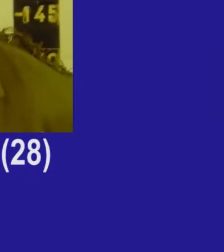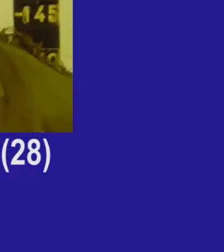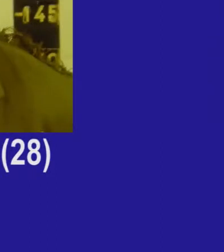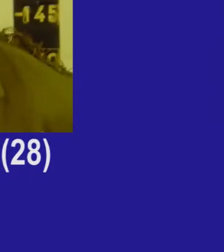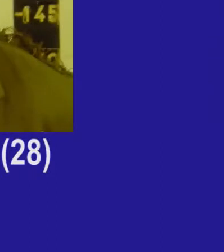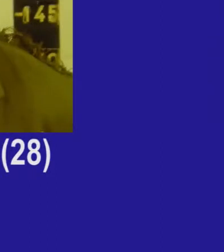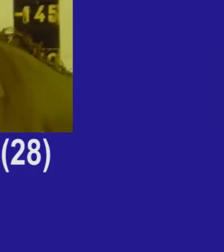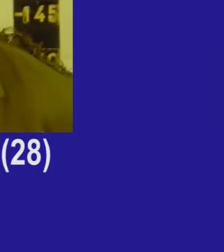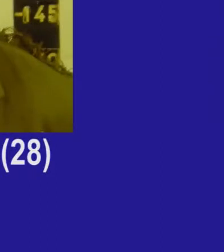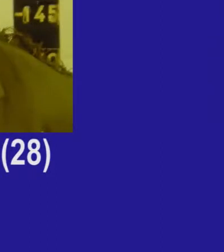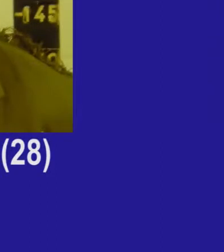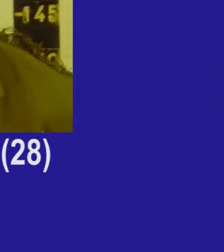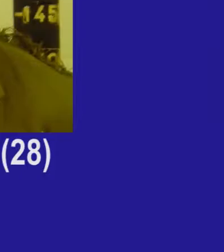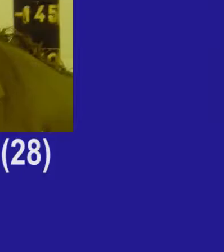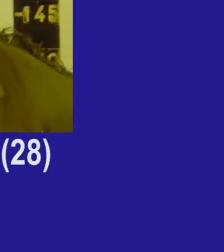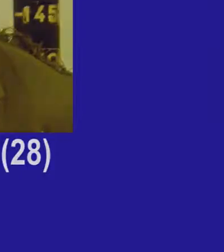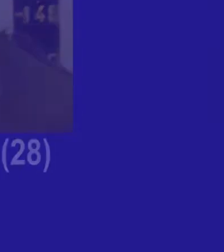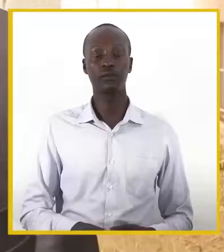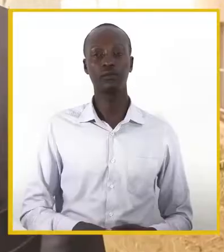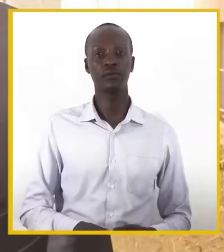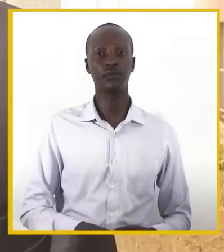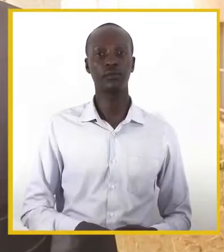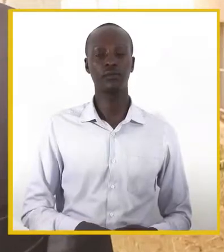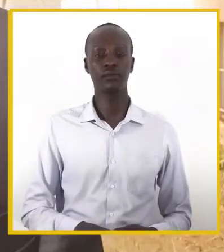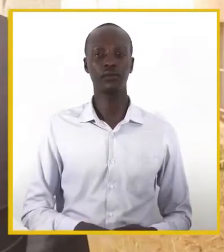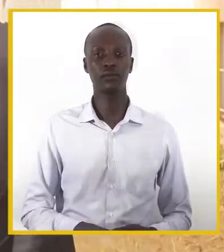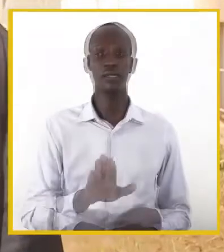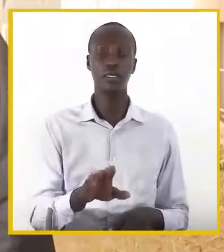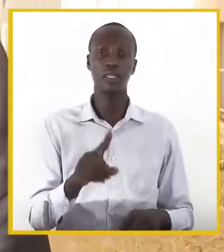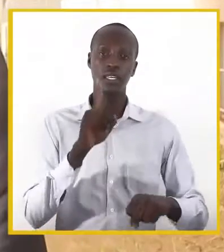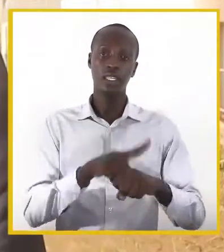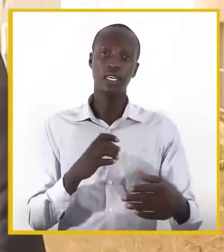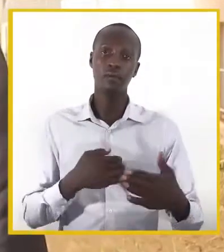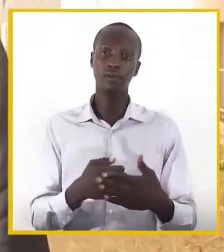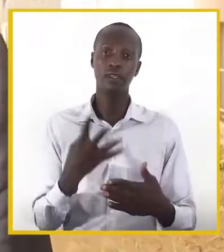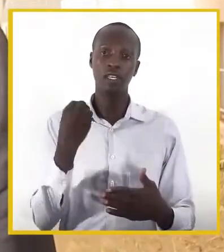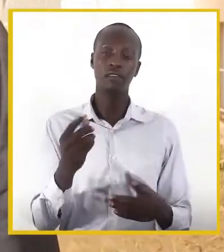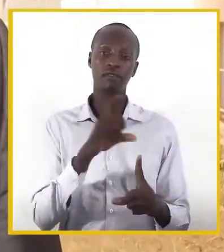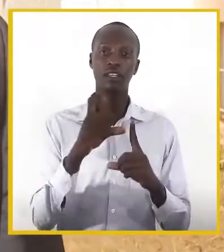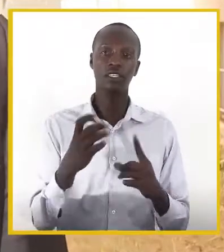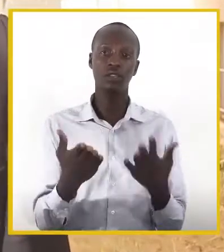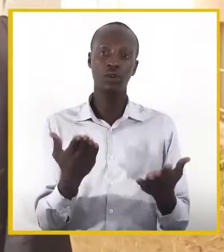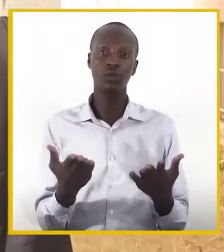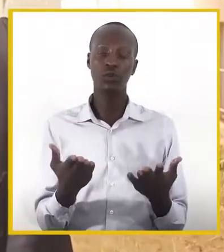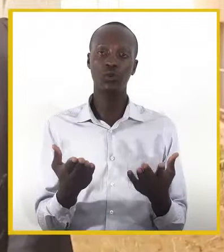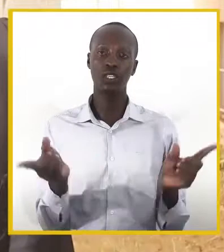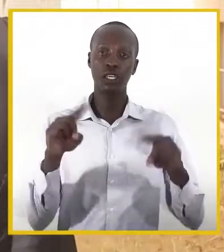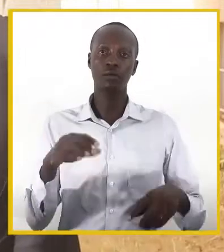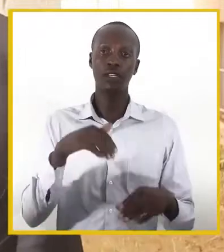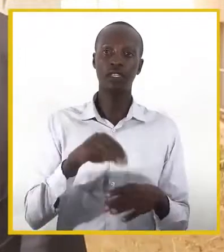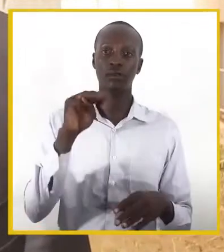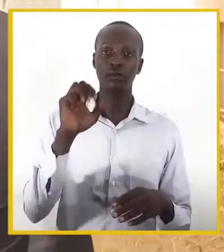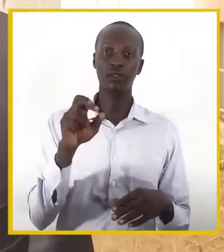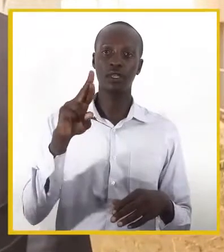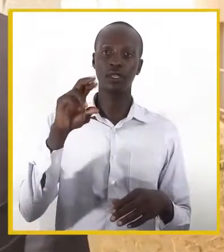were all referred to court where they were remanded in custody. Recently, we have a case which occurred in Old Marimba,